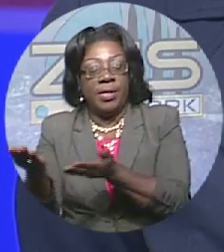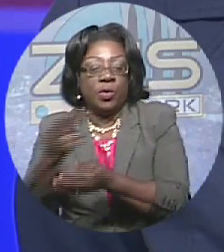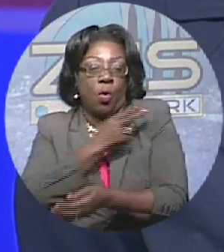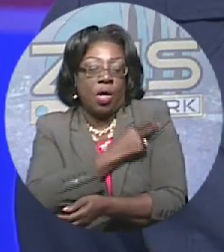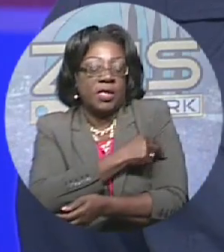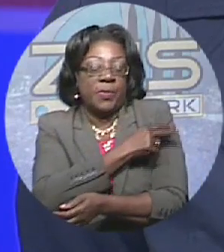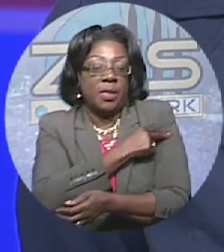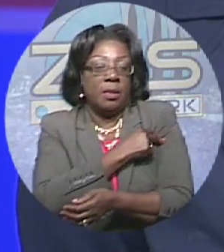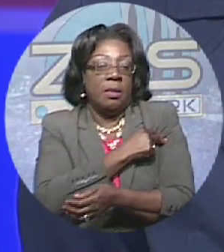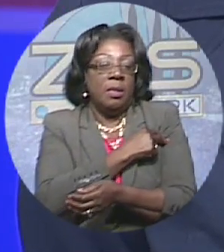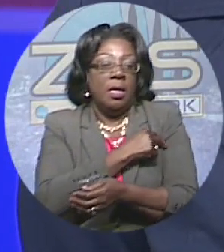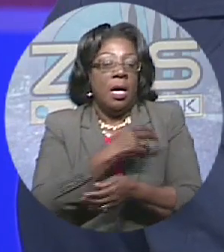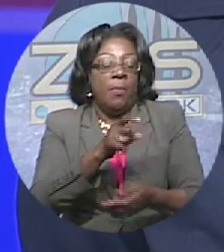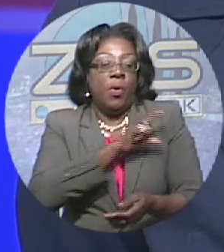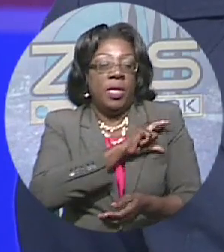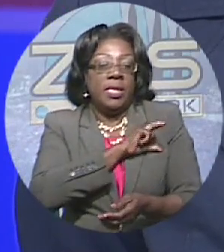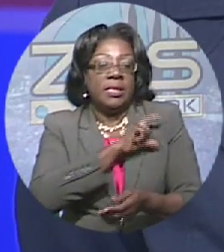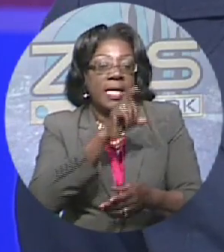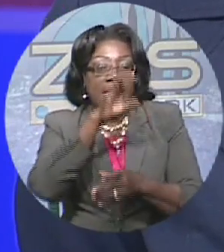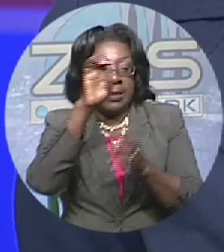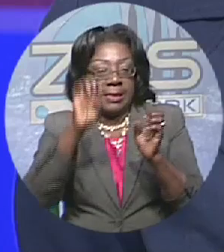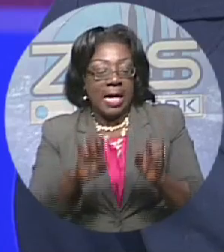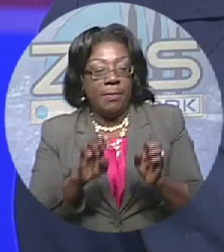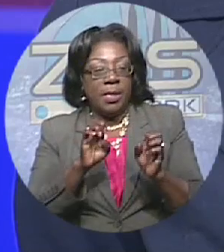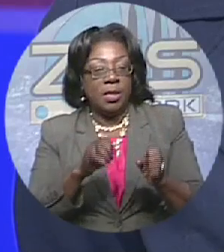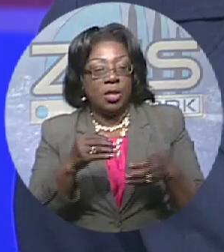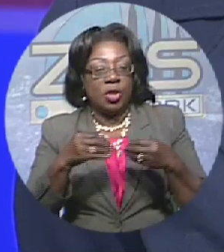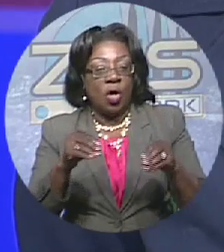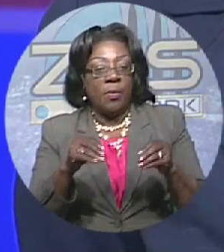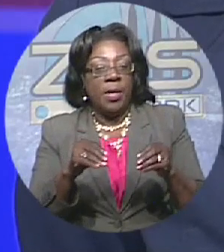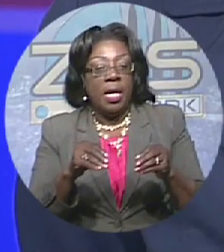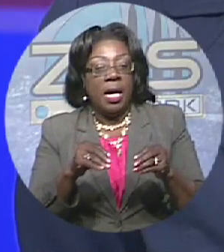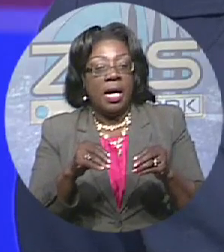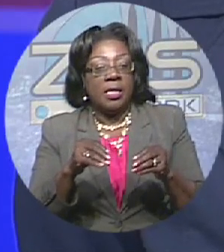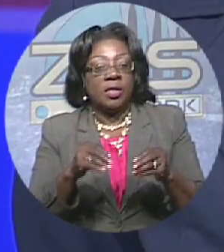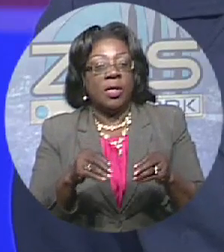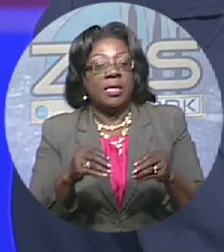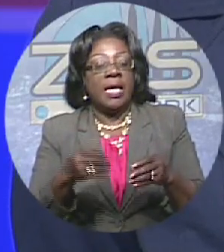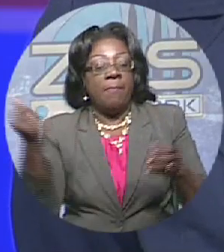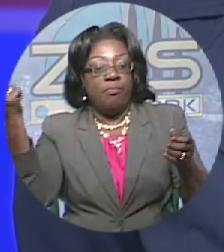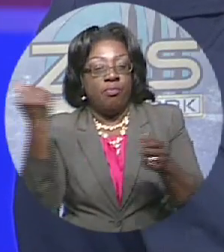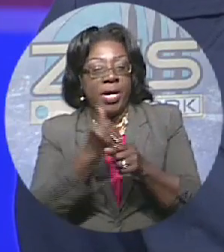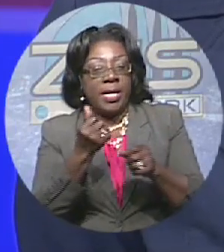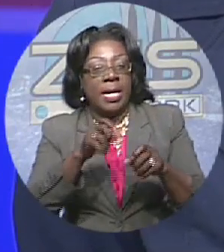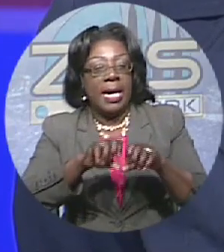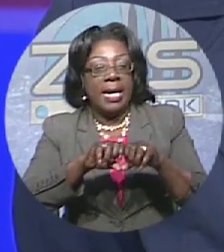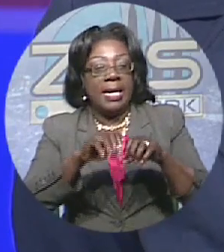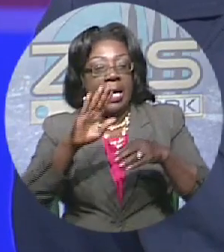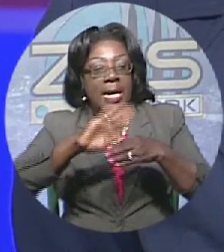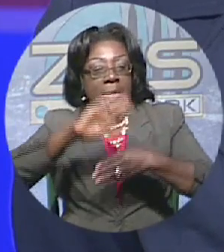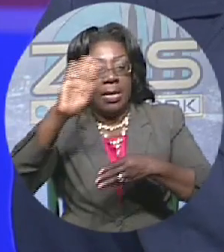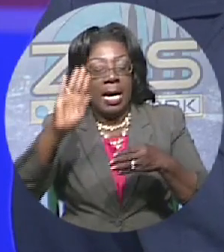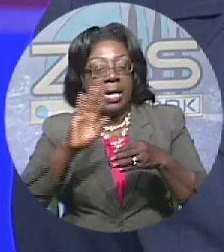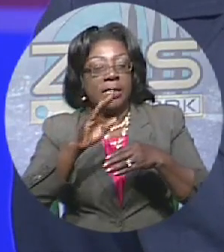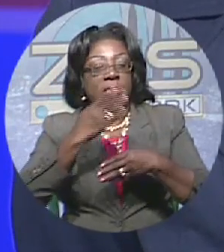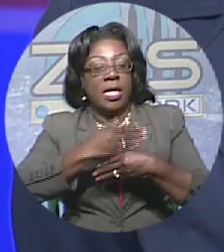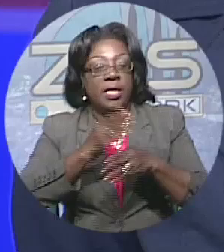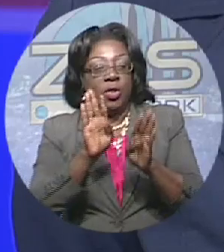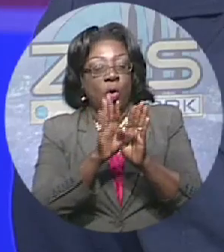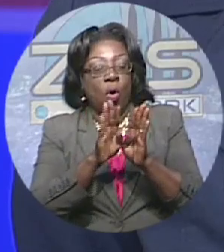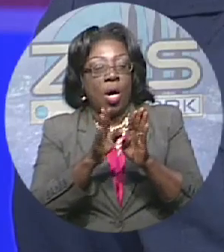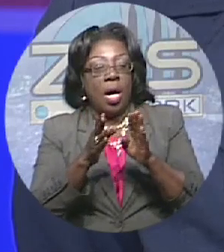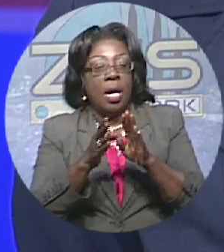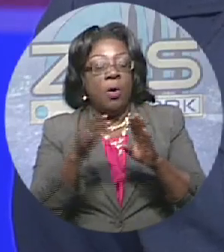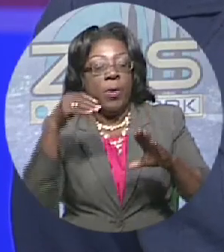stable condition. Police examined the store and discovered that the suspects smashed a glass door, entered and stole a large amount of